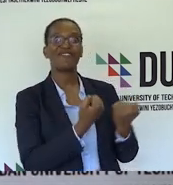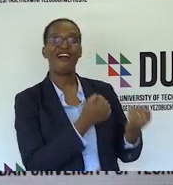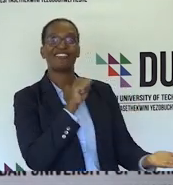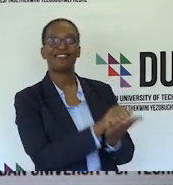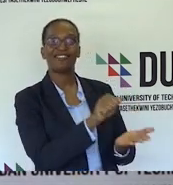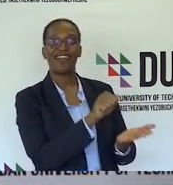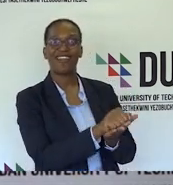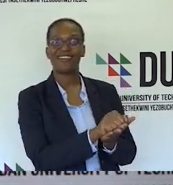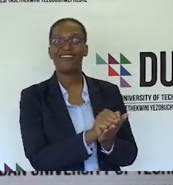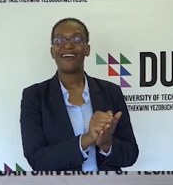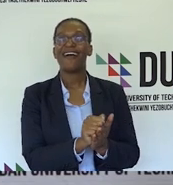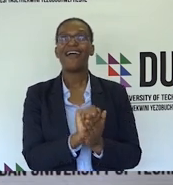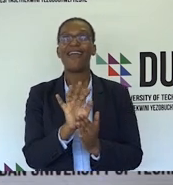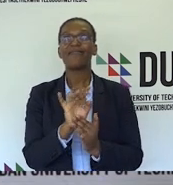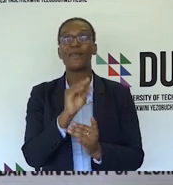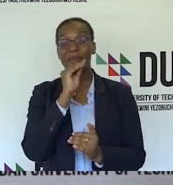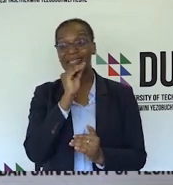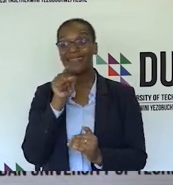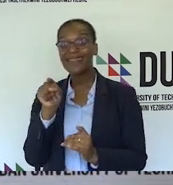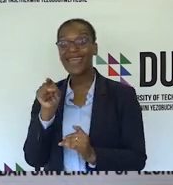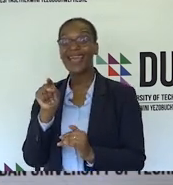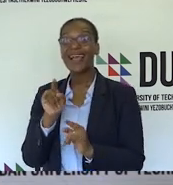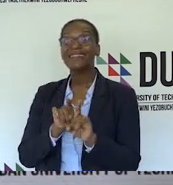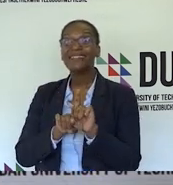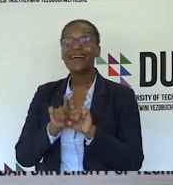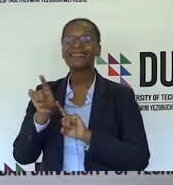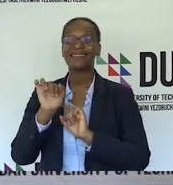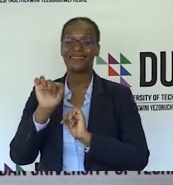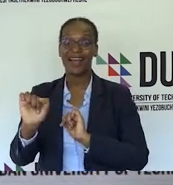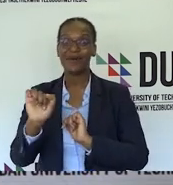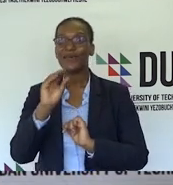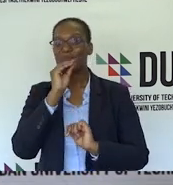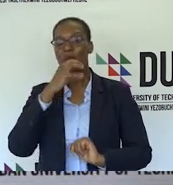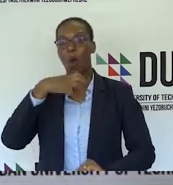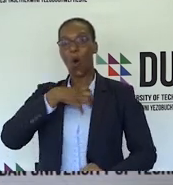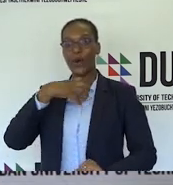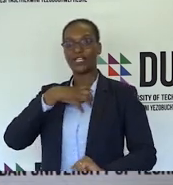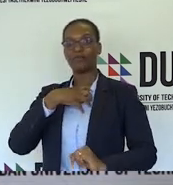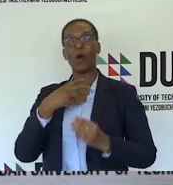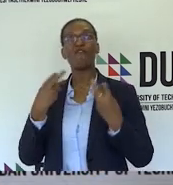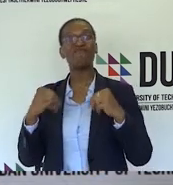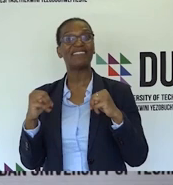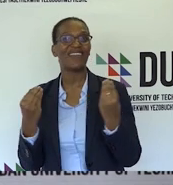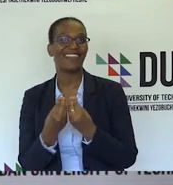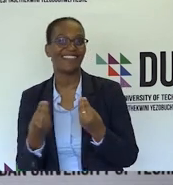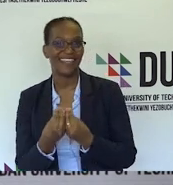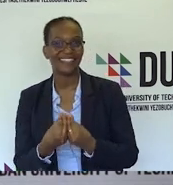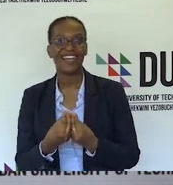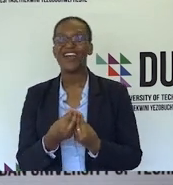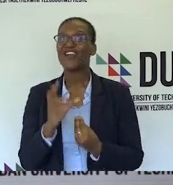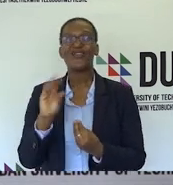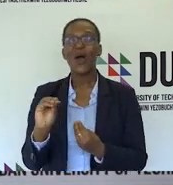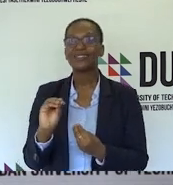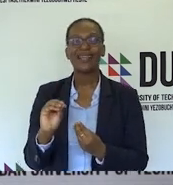Sadly, the measure of success has been torpedoed to ownership of material things and not the